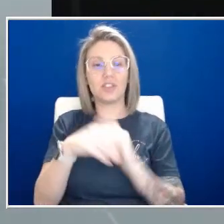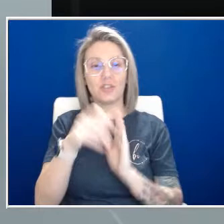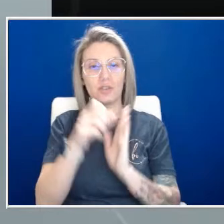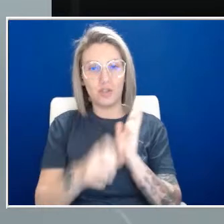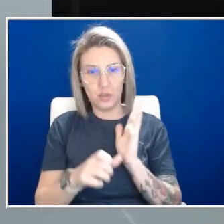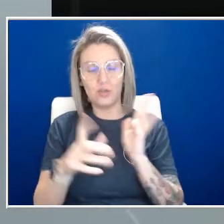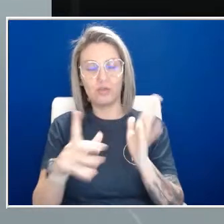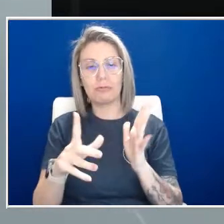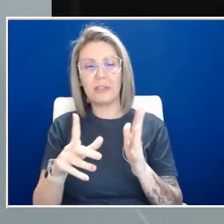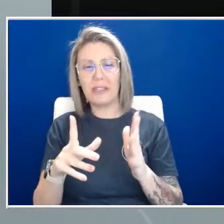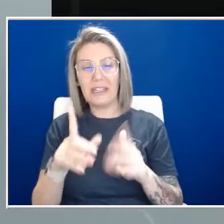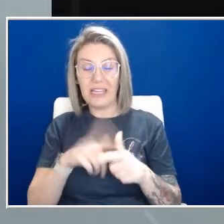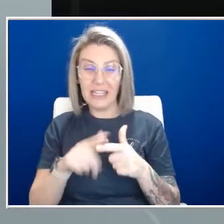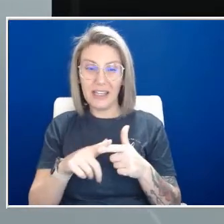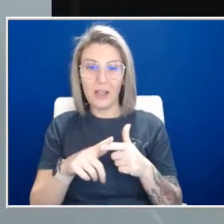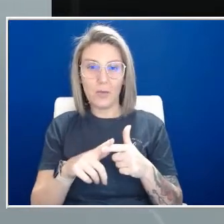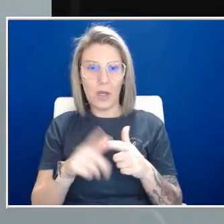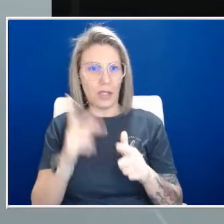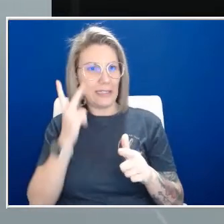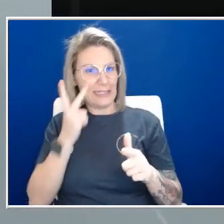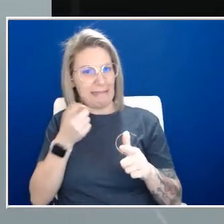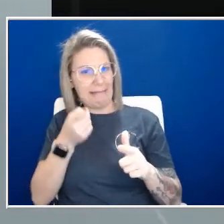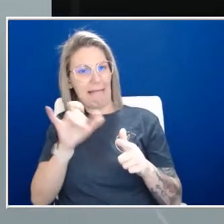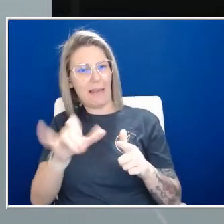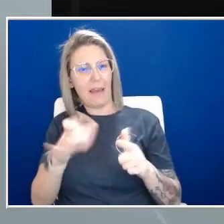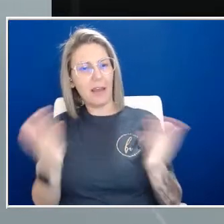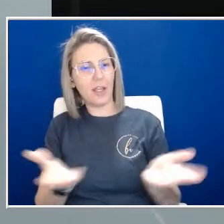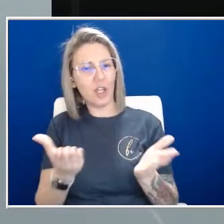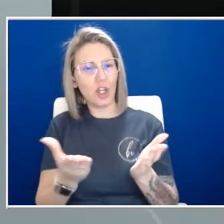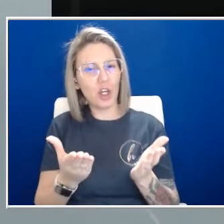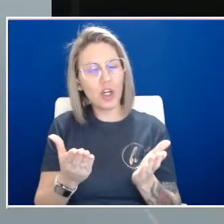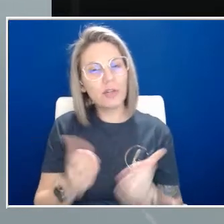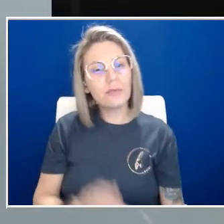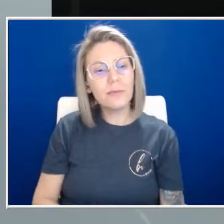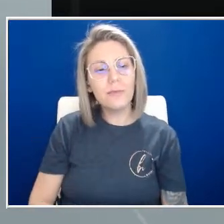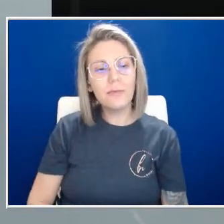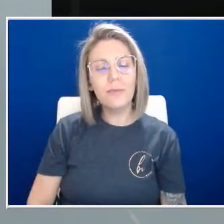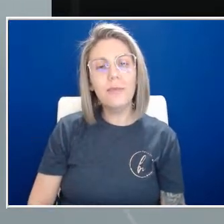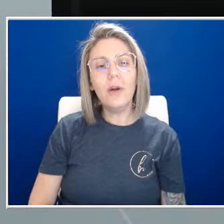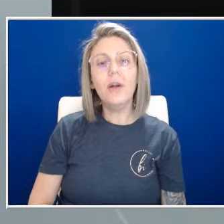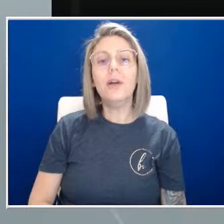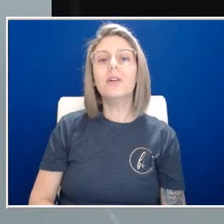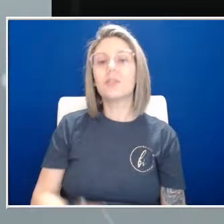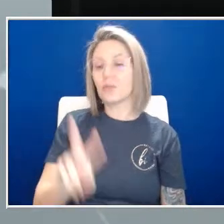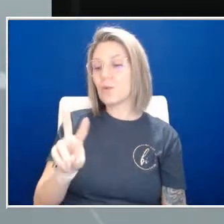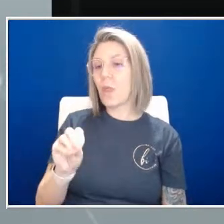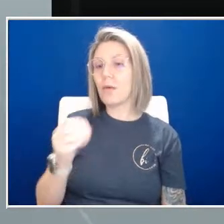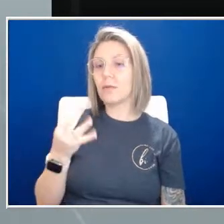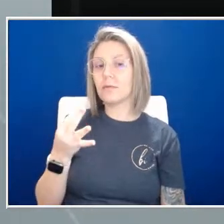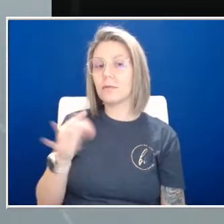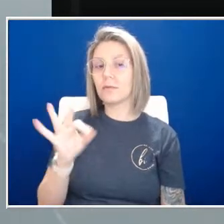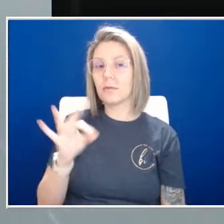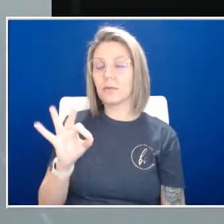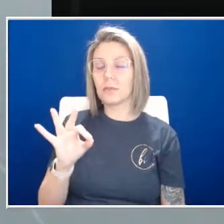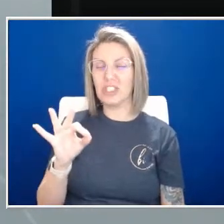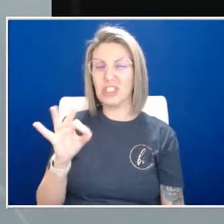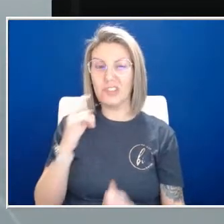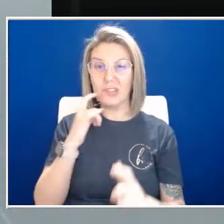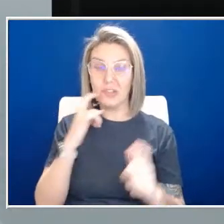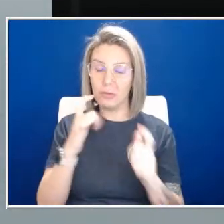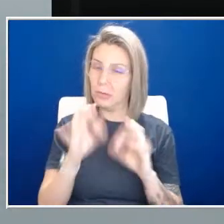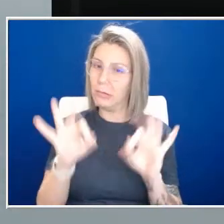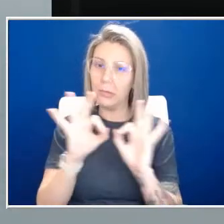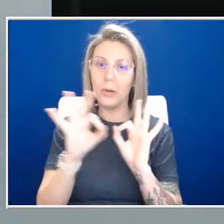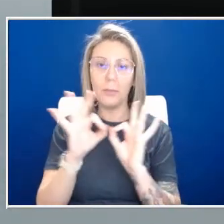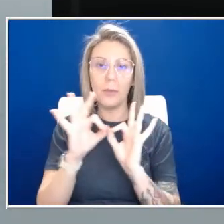Well, what are we seeing here before we get to that? Then next in 2019, we did a huge surgery followed by chemo and